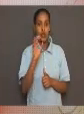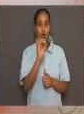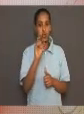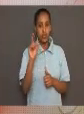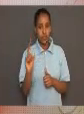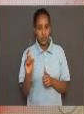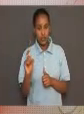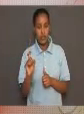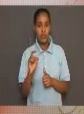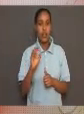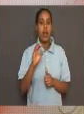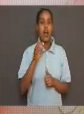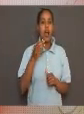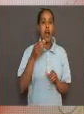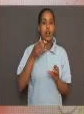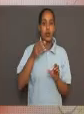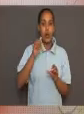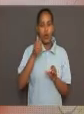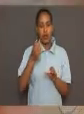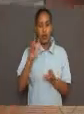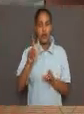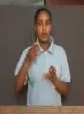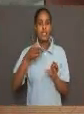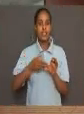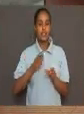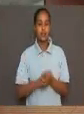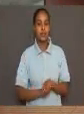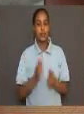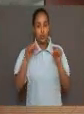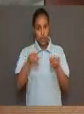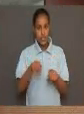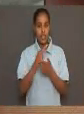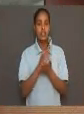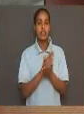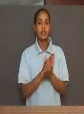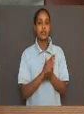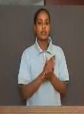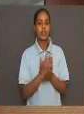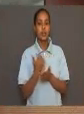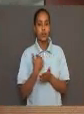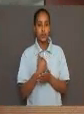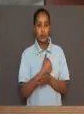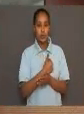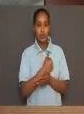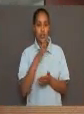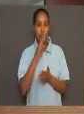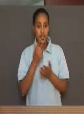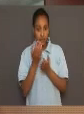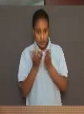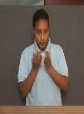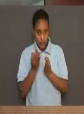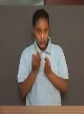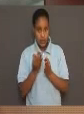oxidation of alkyl benzenes. In today's lesson, we are going to explain